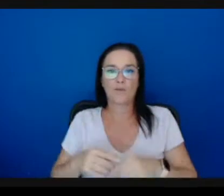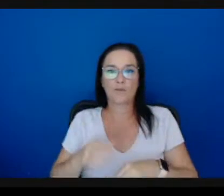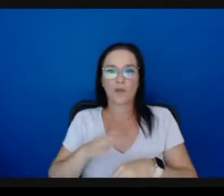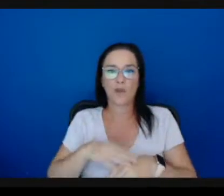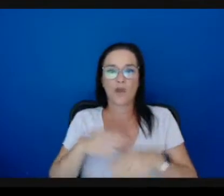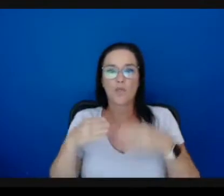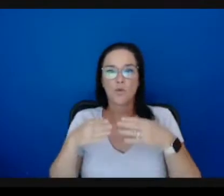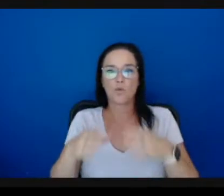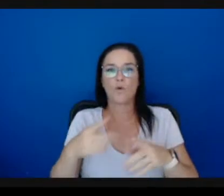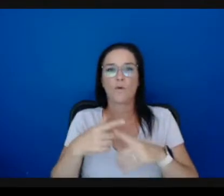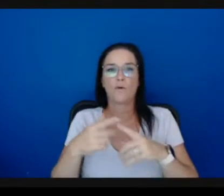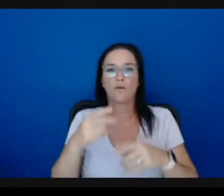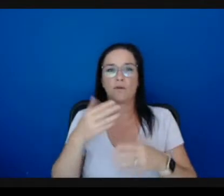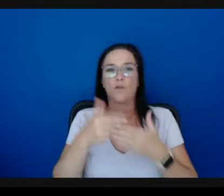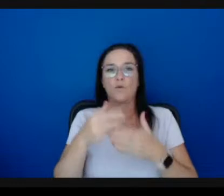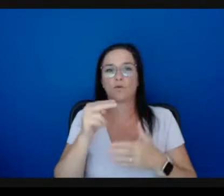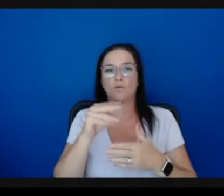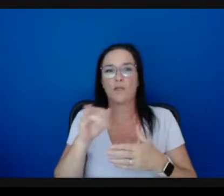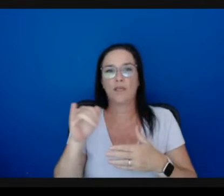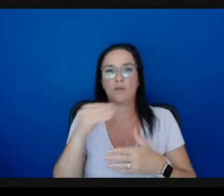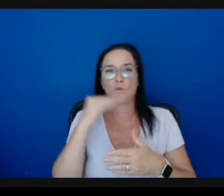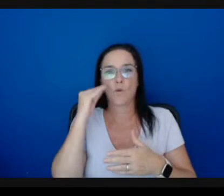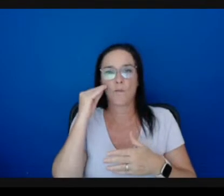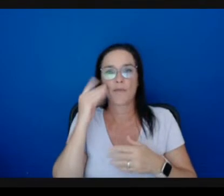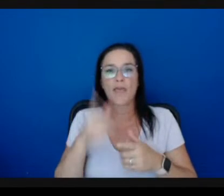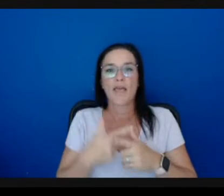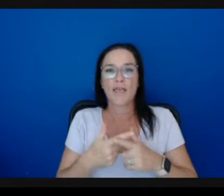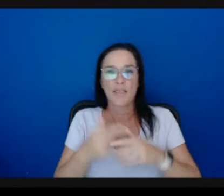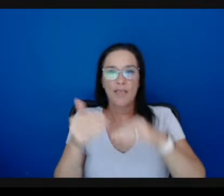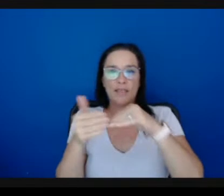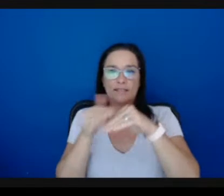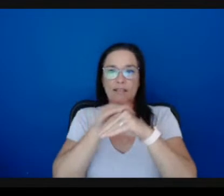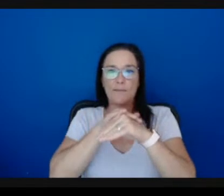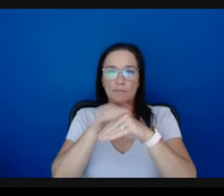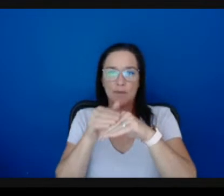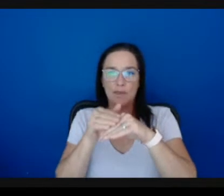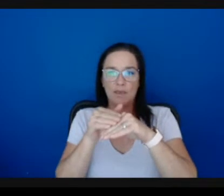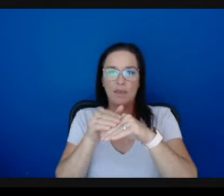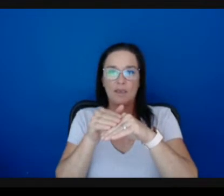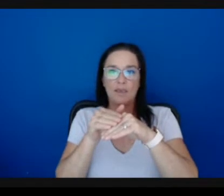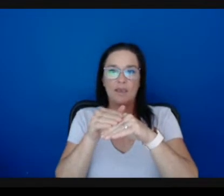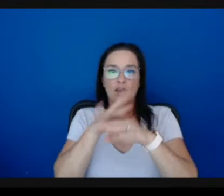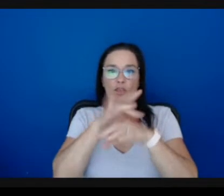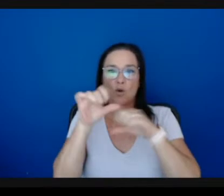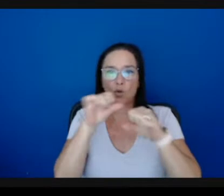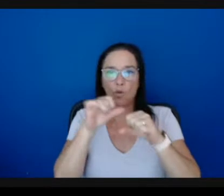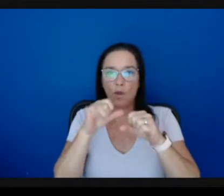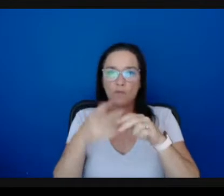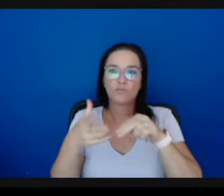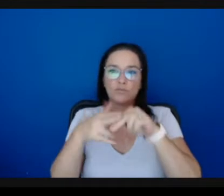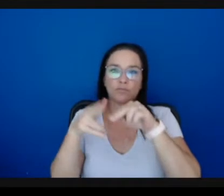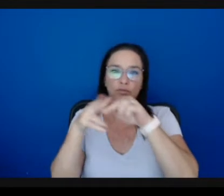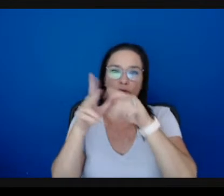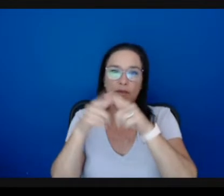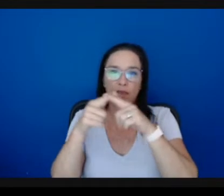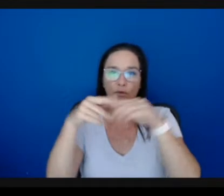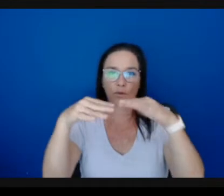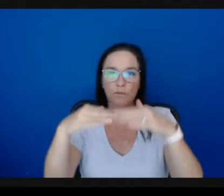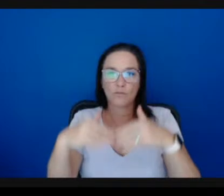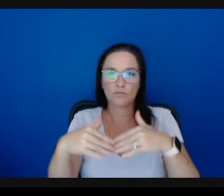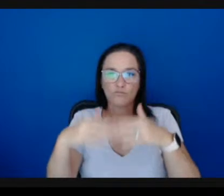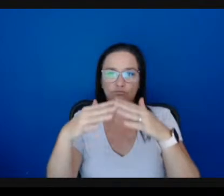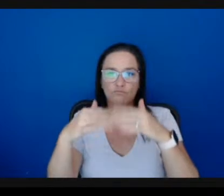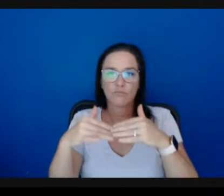Then we saw the summit have earthquakes and began to sag and subside as magma moved into the rift. No major